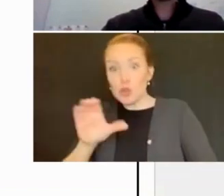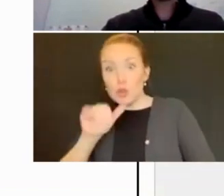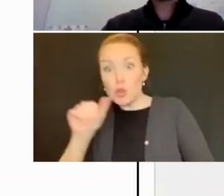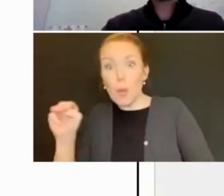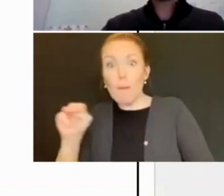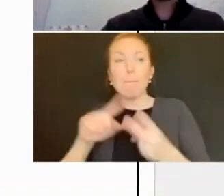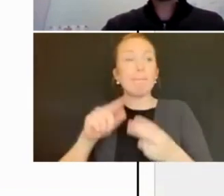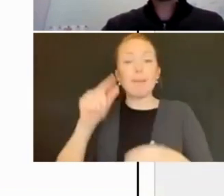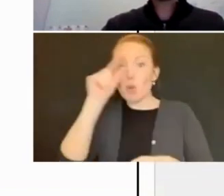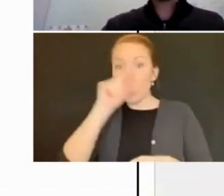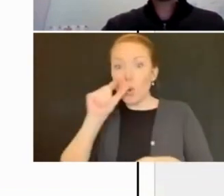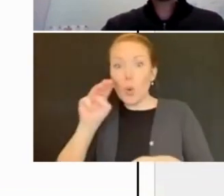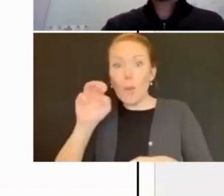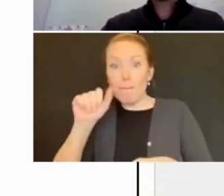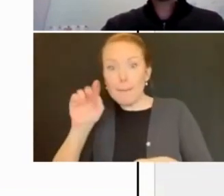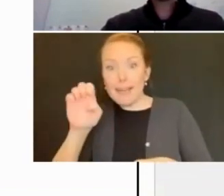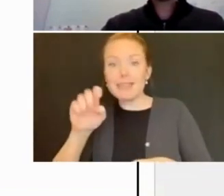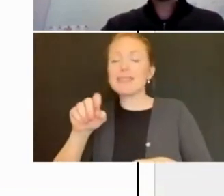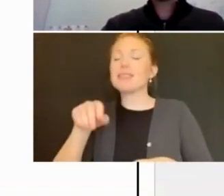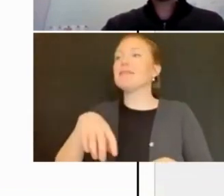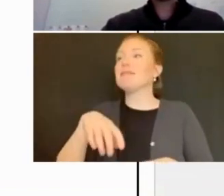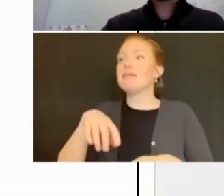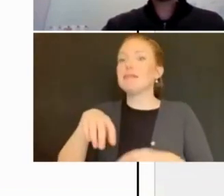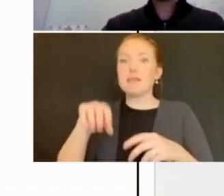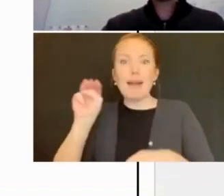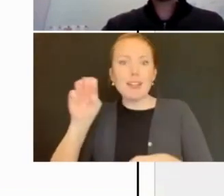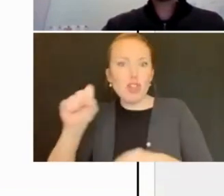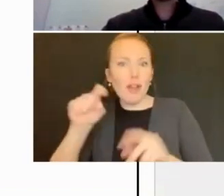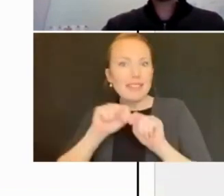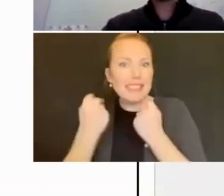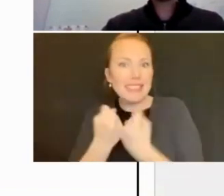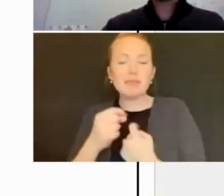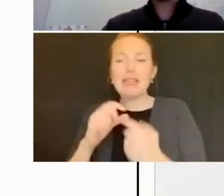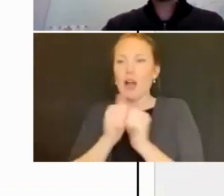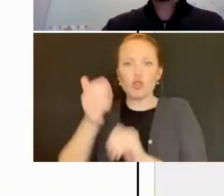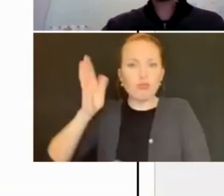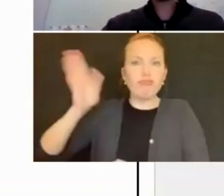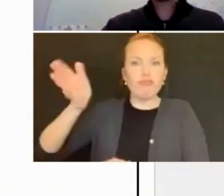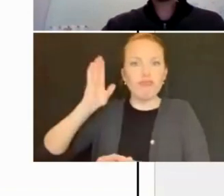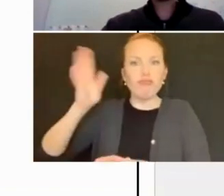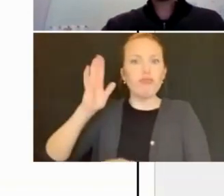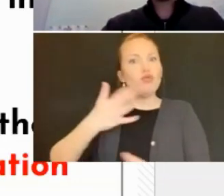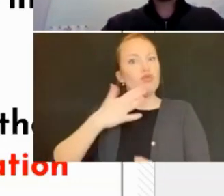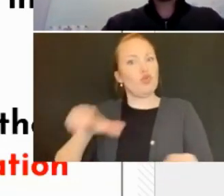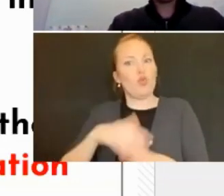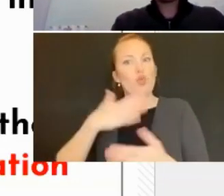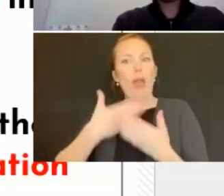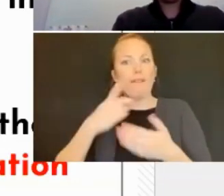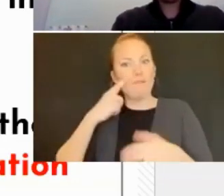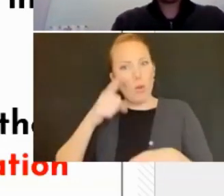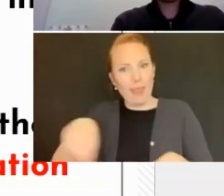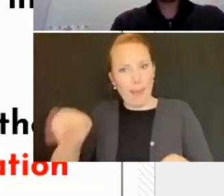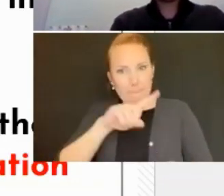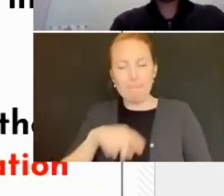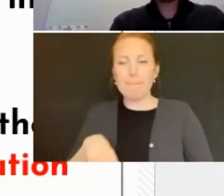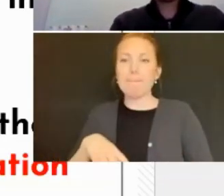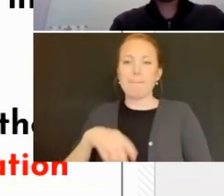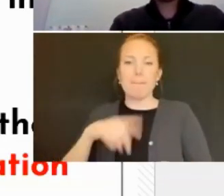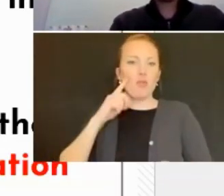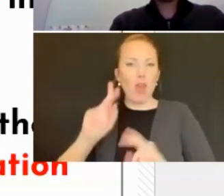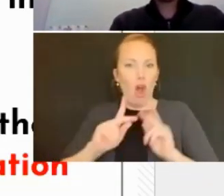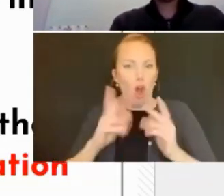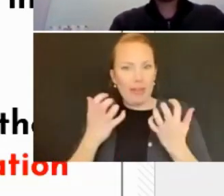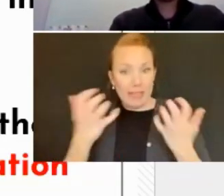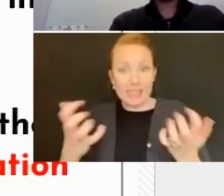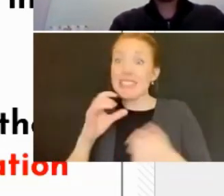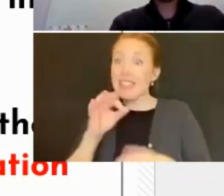and land that presentation and make an impact on the audience on the other side of the screen. If you'd like these resources, don't have